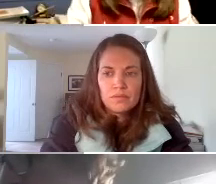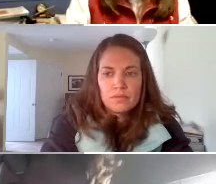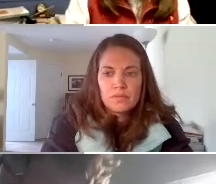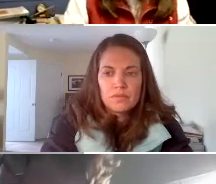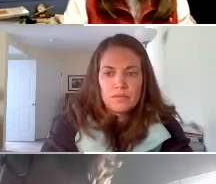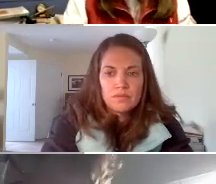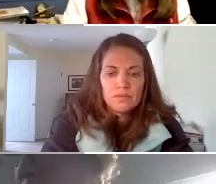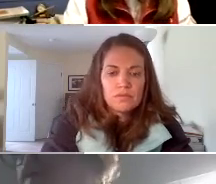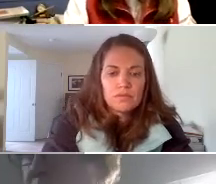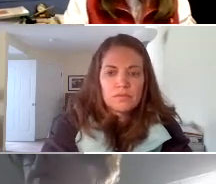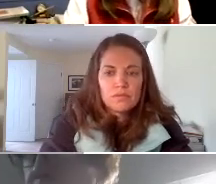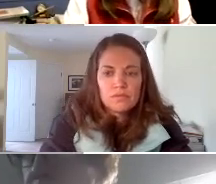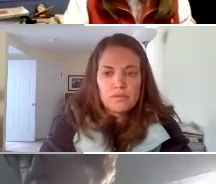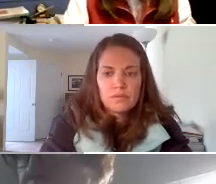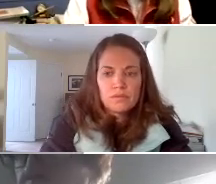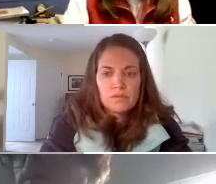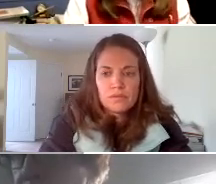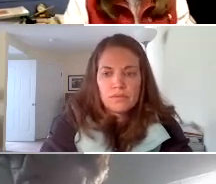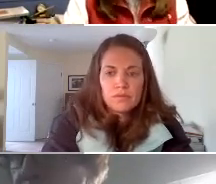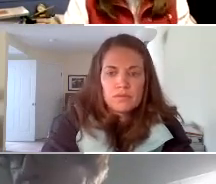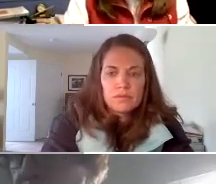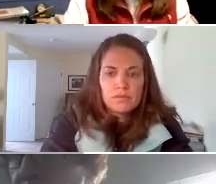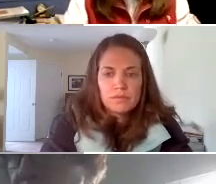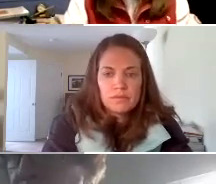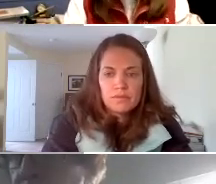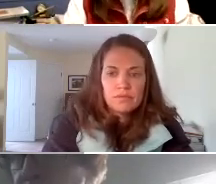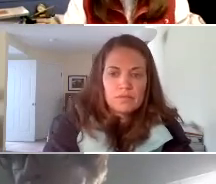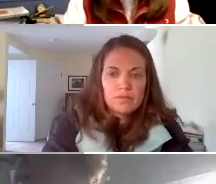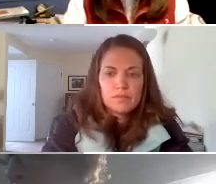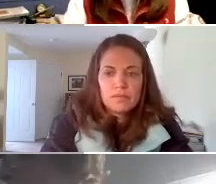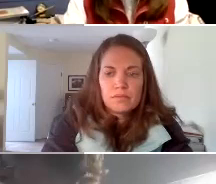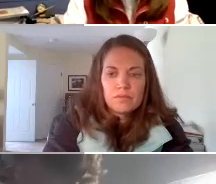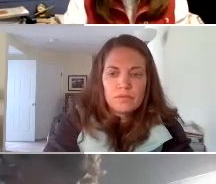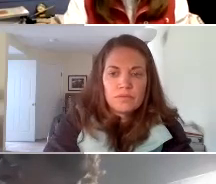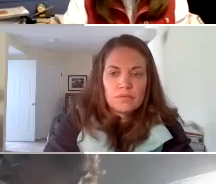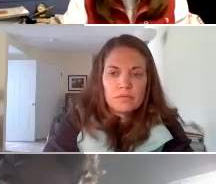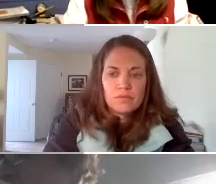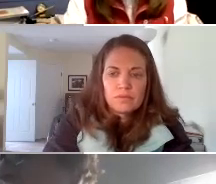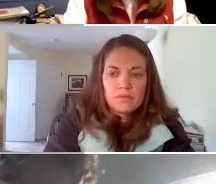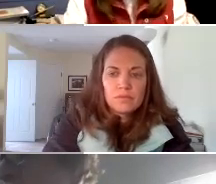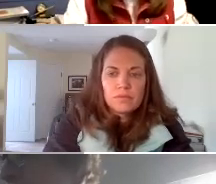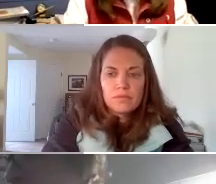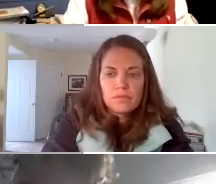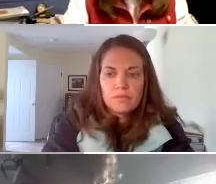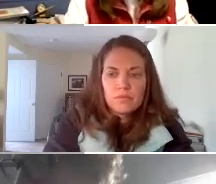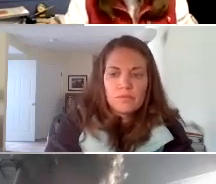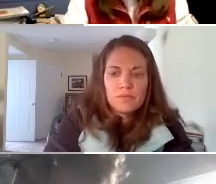tennis player is an example of a visual threat where you don't respond to something coming towards